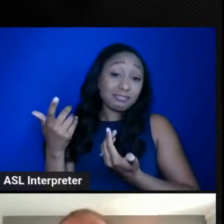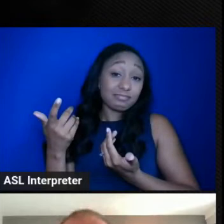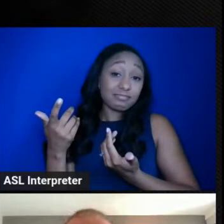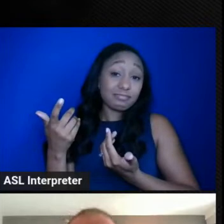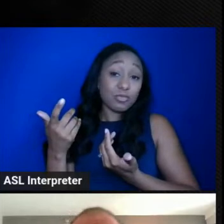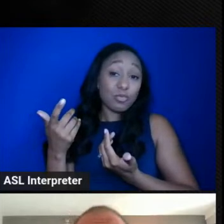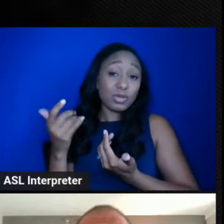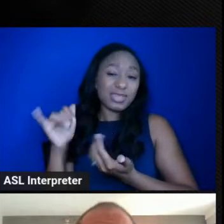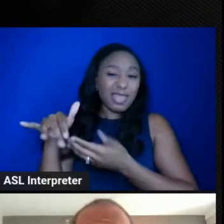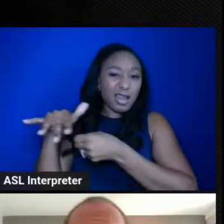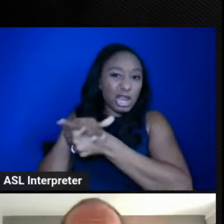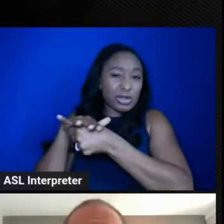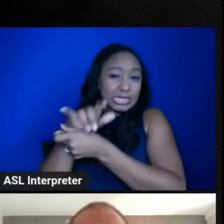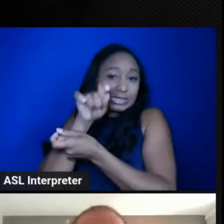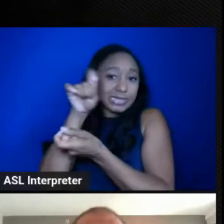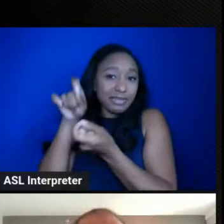location.